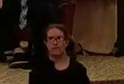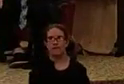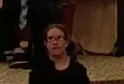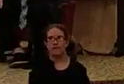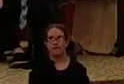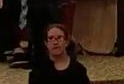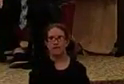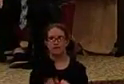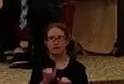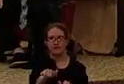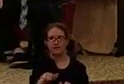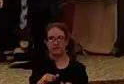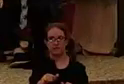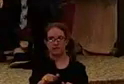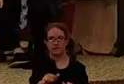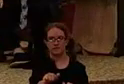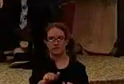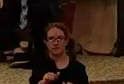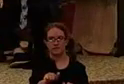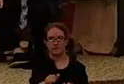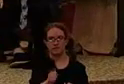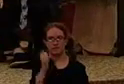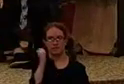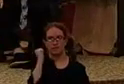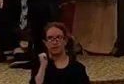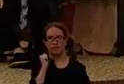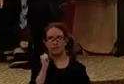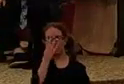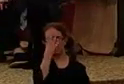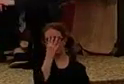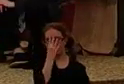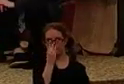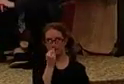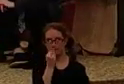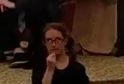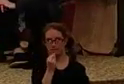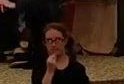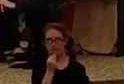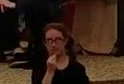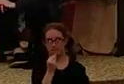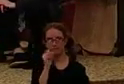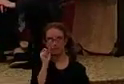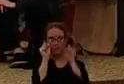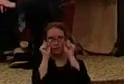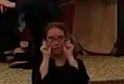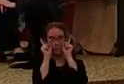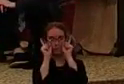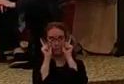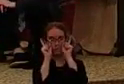And he stays behind, and he falls asleep. And then he's awakened